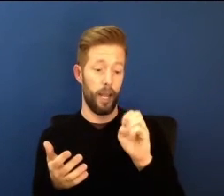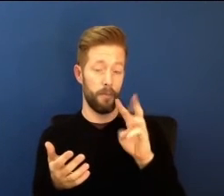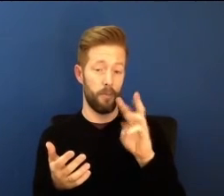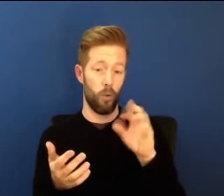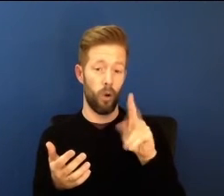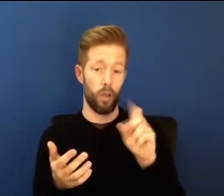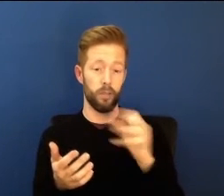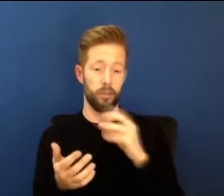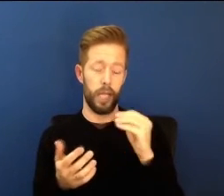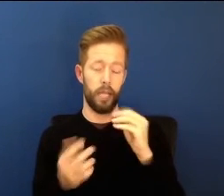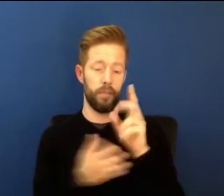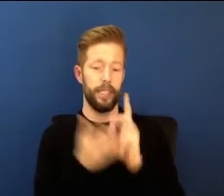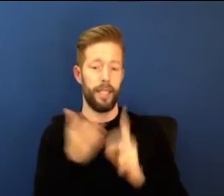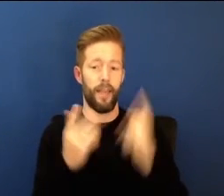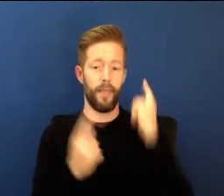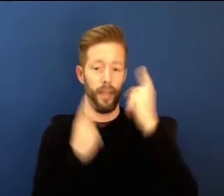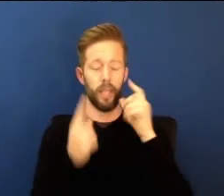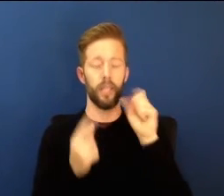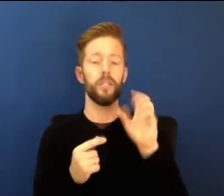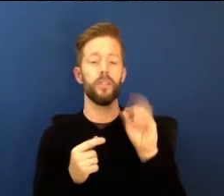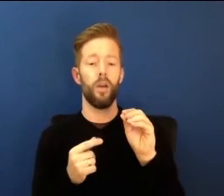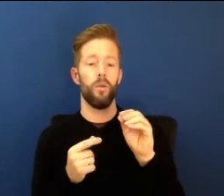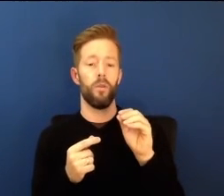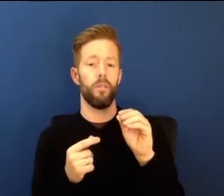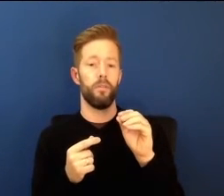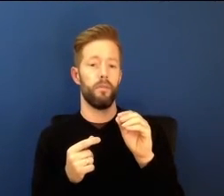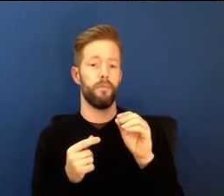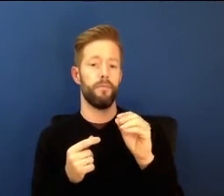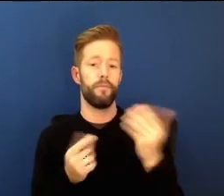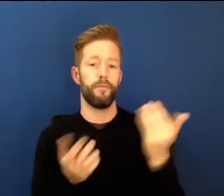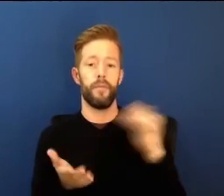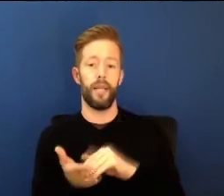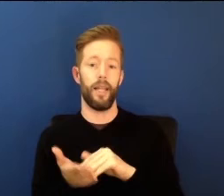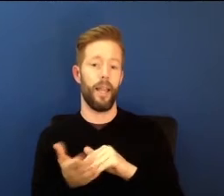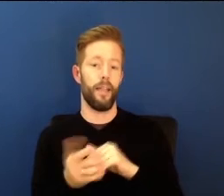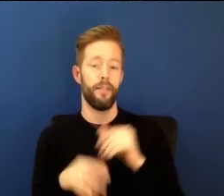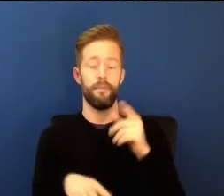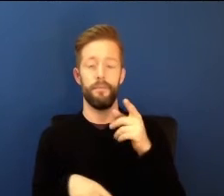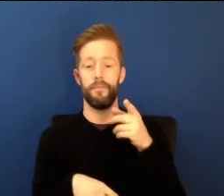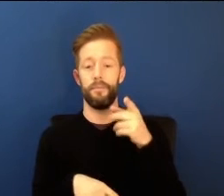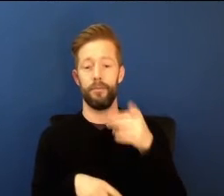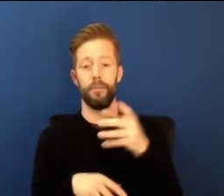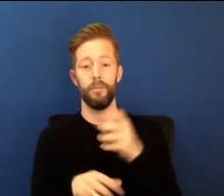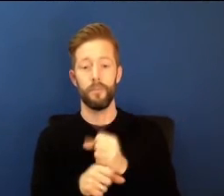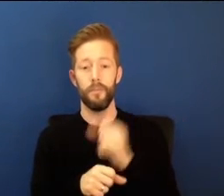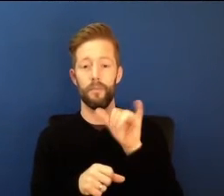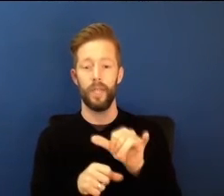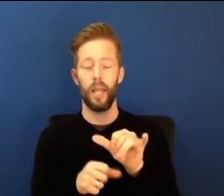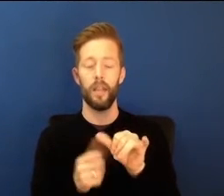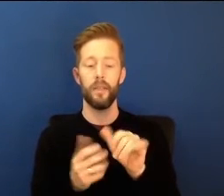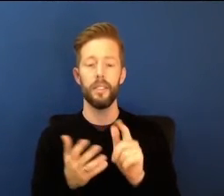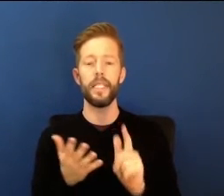and design thinking. So again, you get that